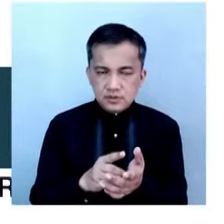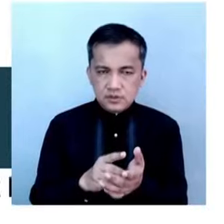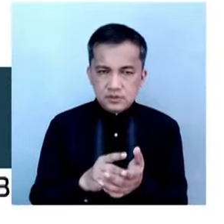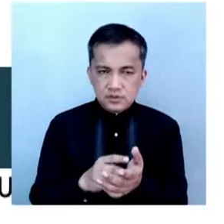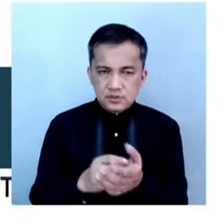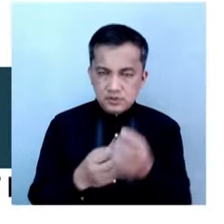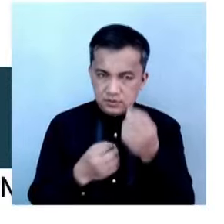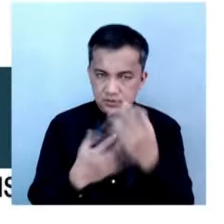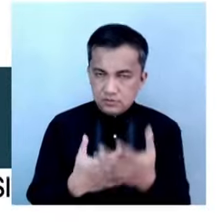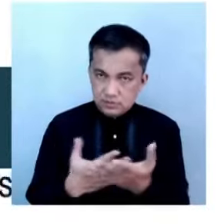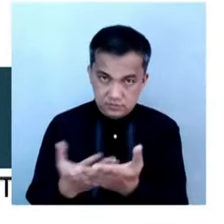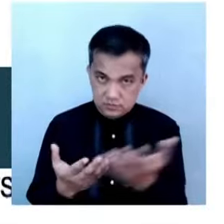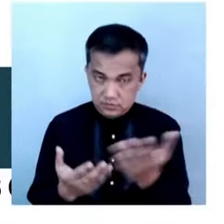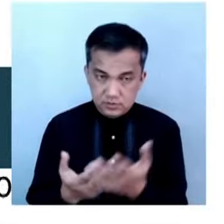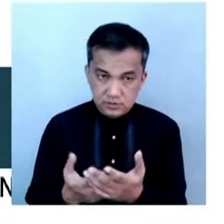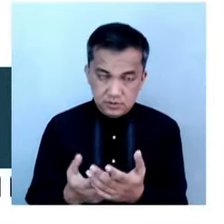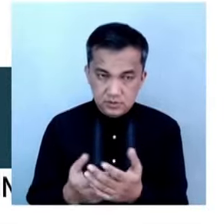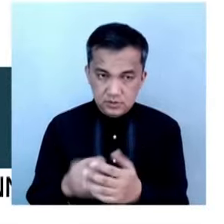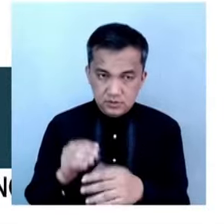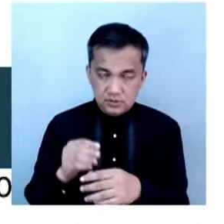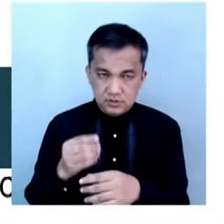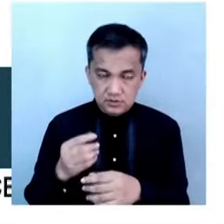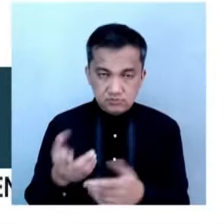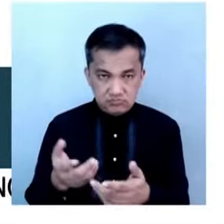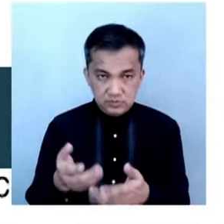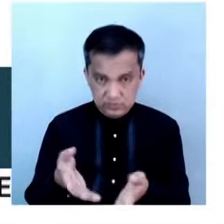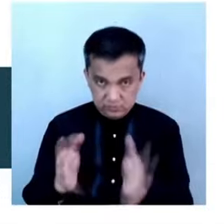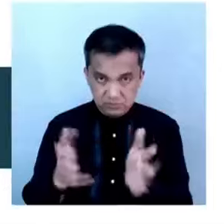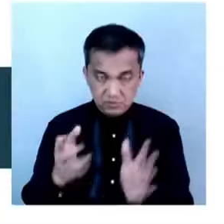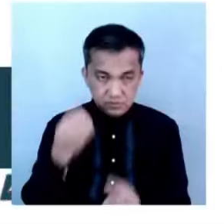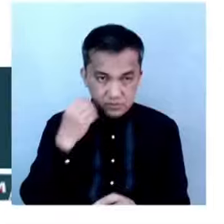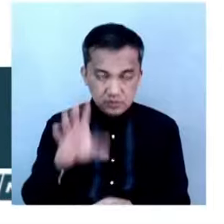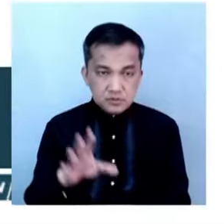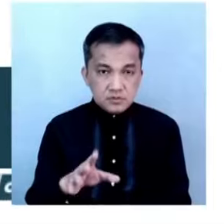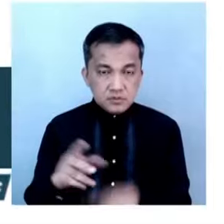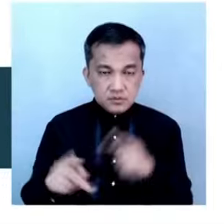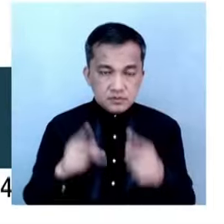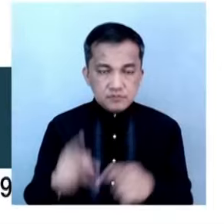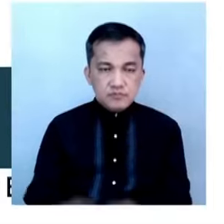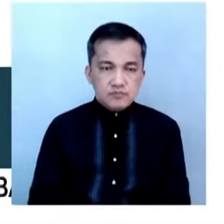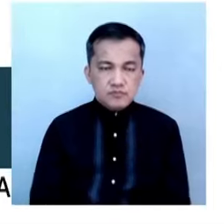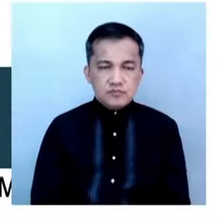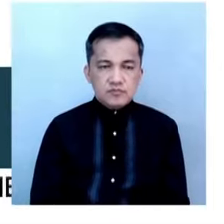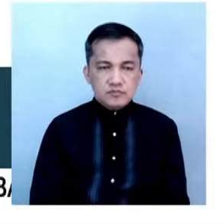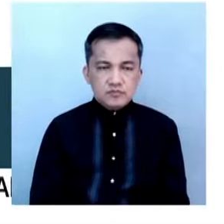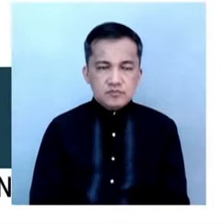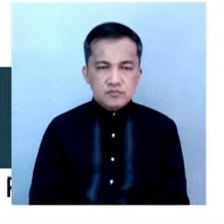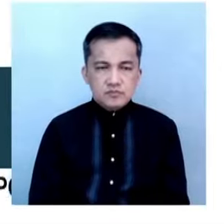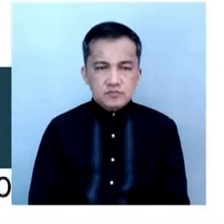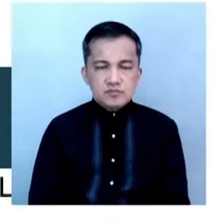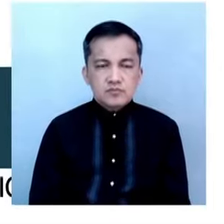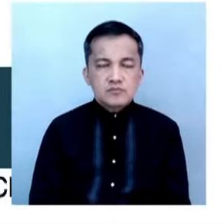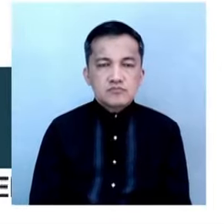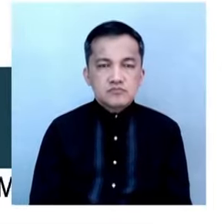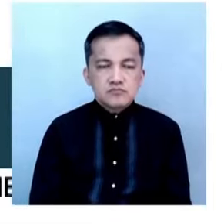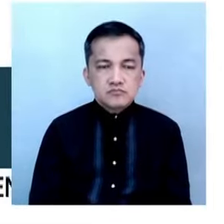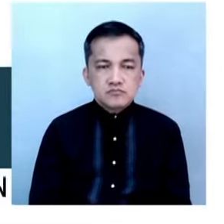it, would you advise for residents to return to their homes? Usually, ma'am, with regards to